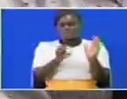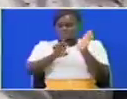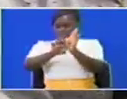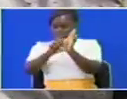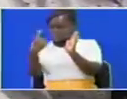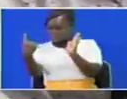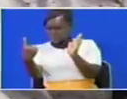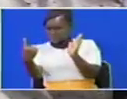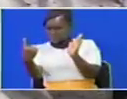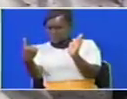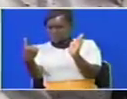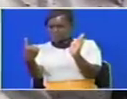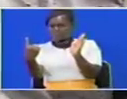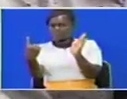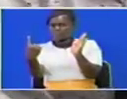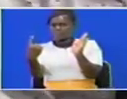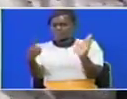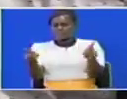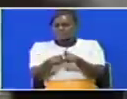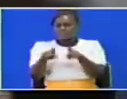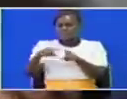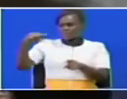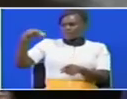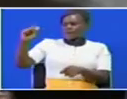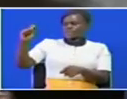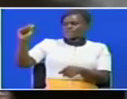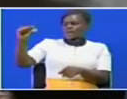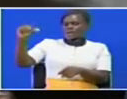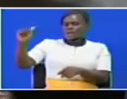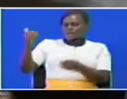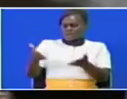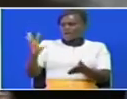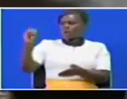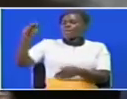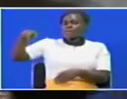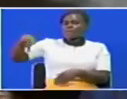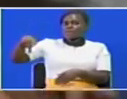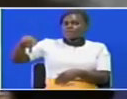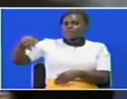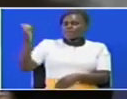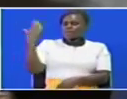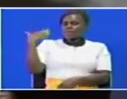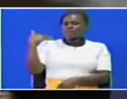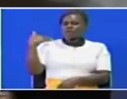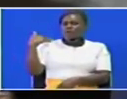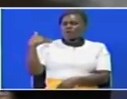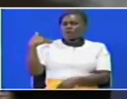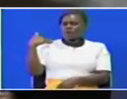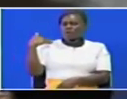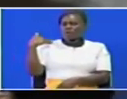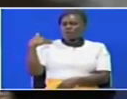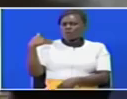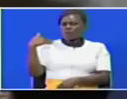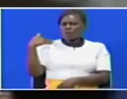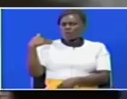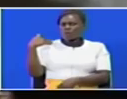example. The same Gatanga constituency, the current member for Gatanga constituency, he was grilled when